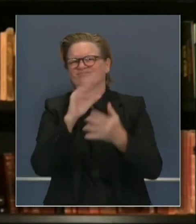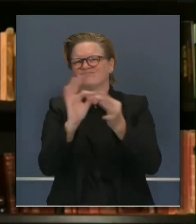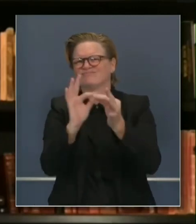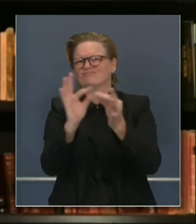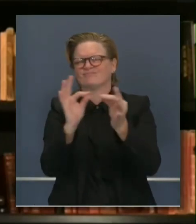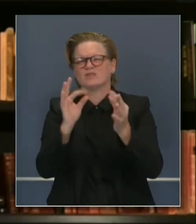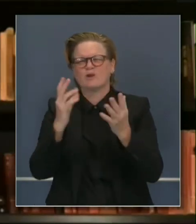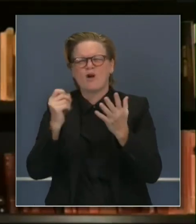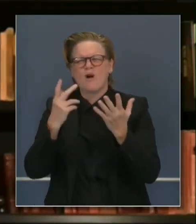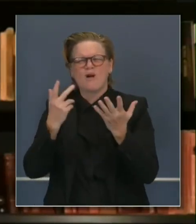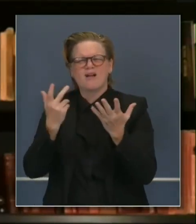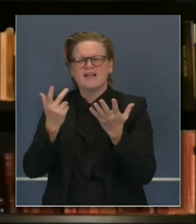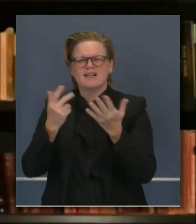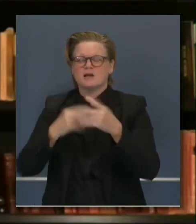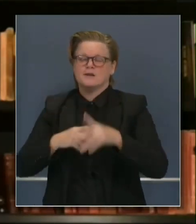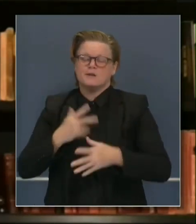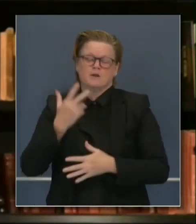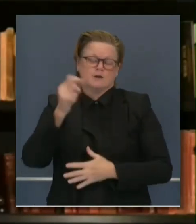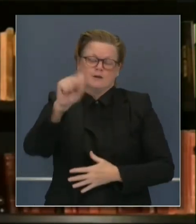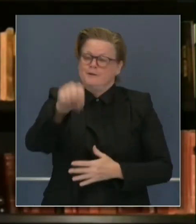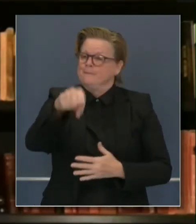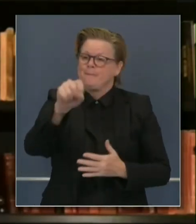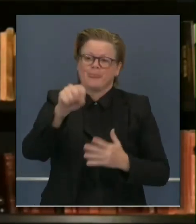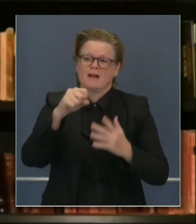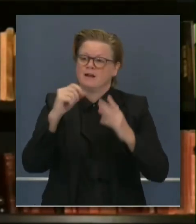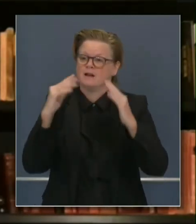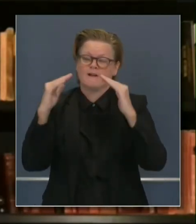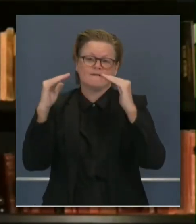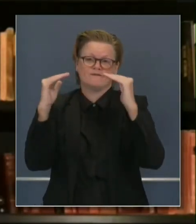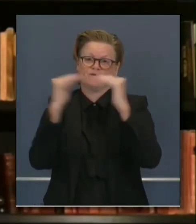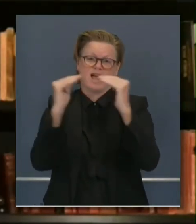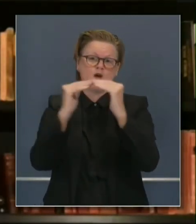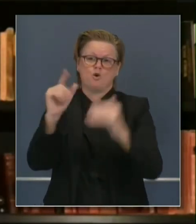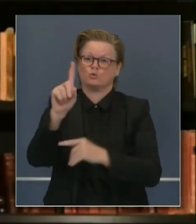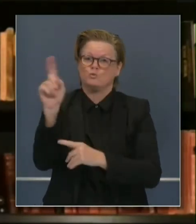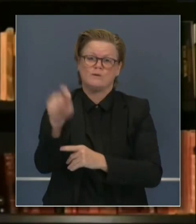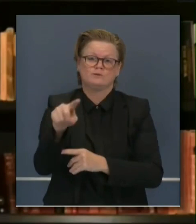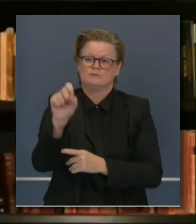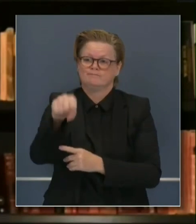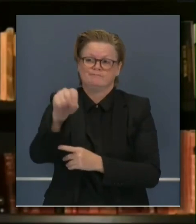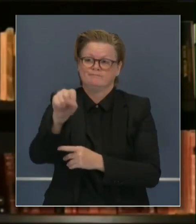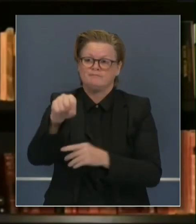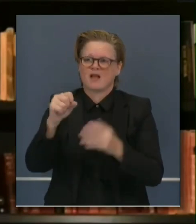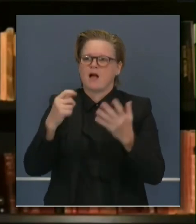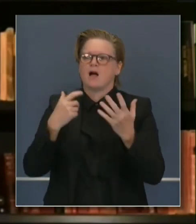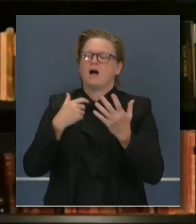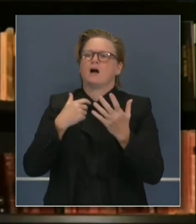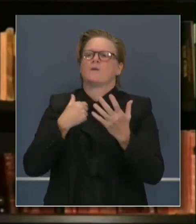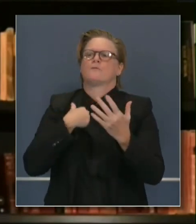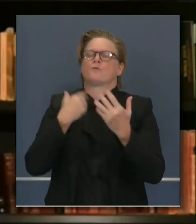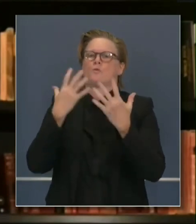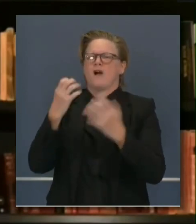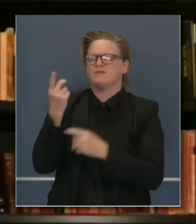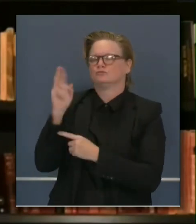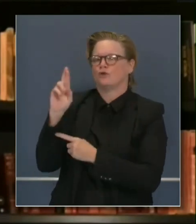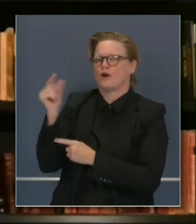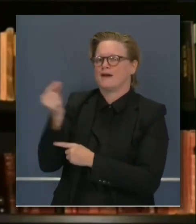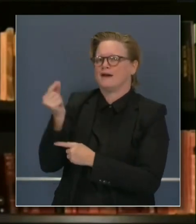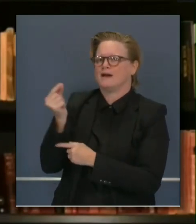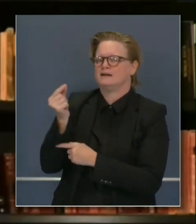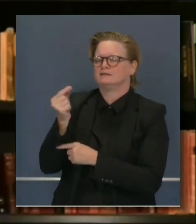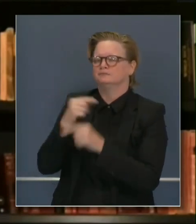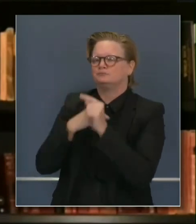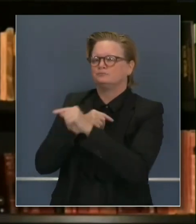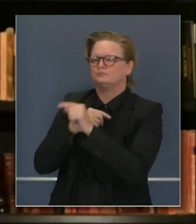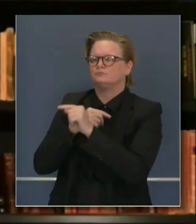appreciate it. And you're right. I do want Dr. Galley to speak more to that, because it's fundamental in terms of the work we've been doing with local health